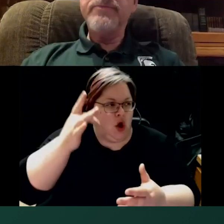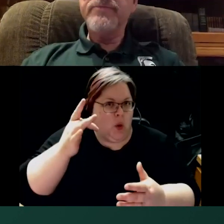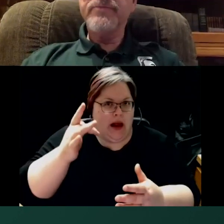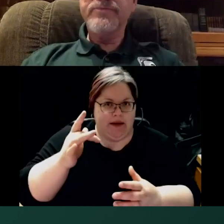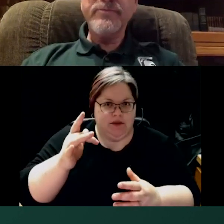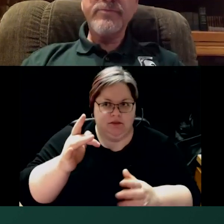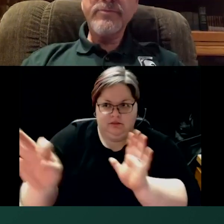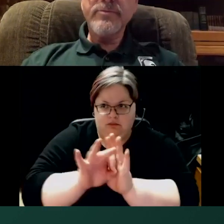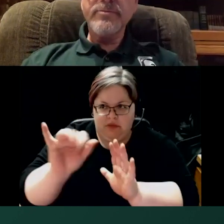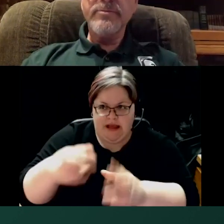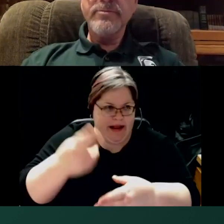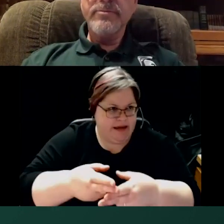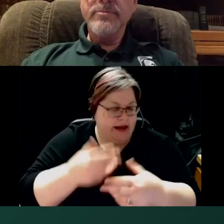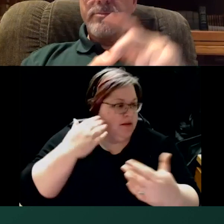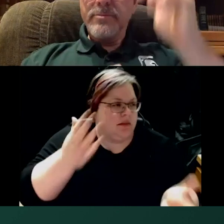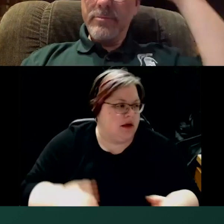latitude.